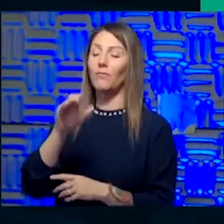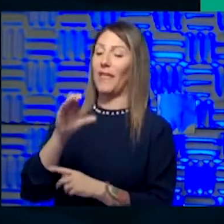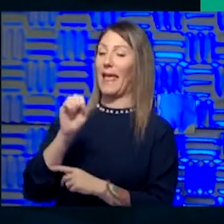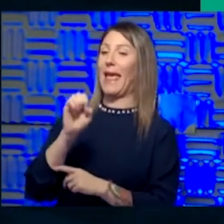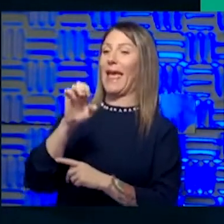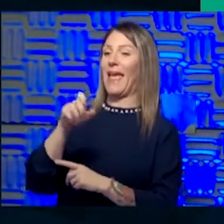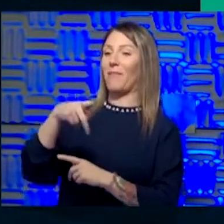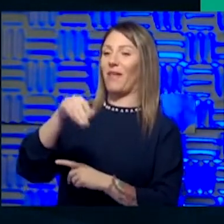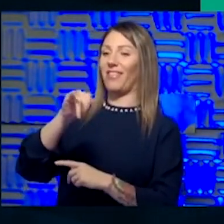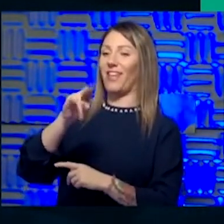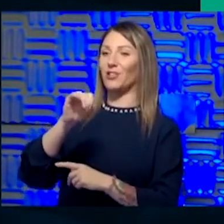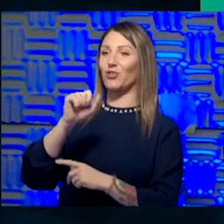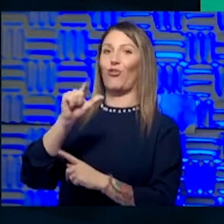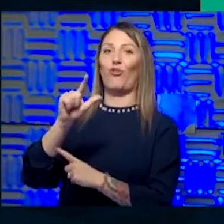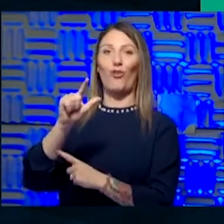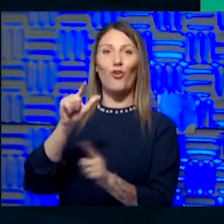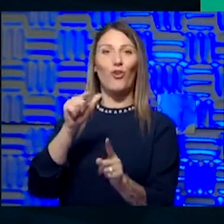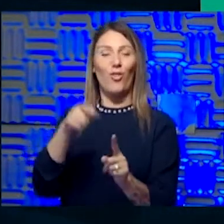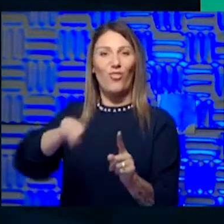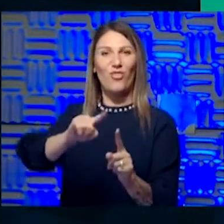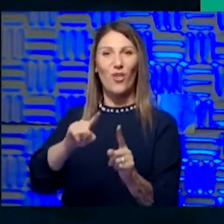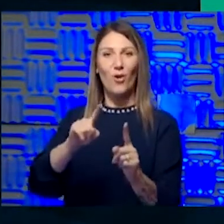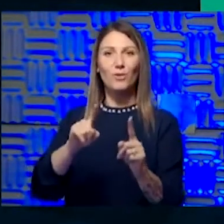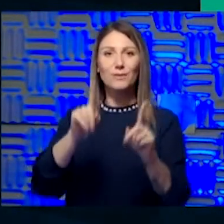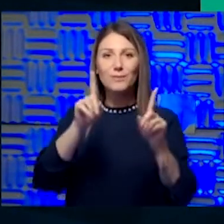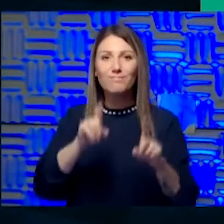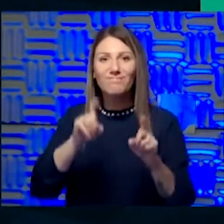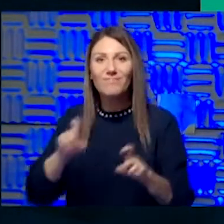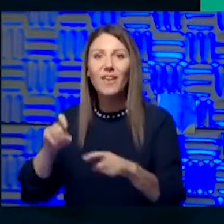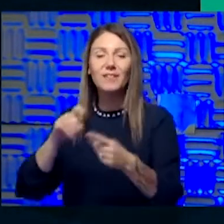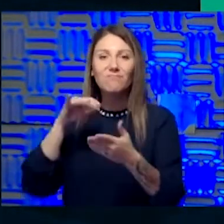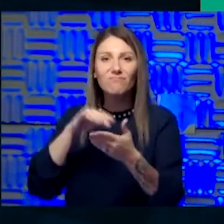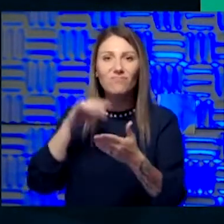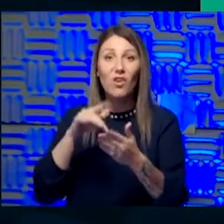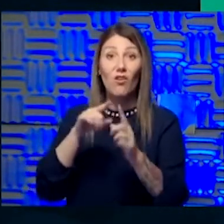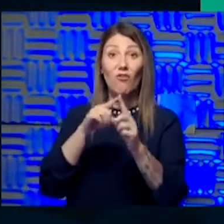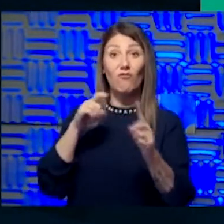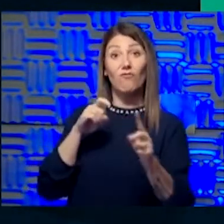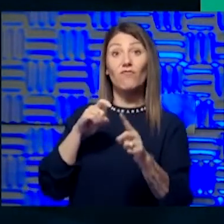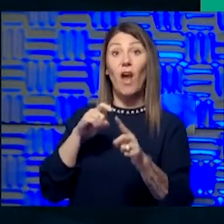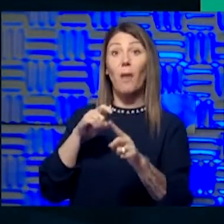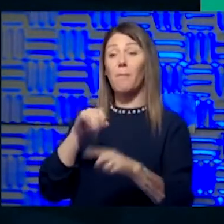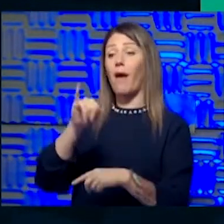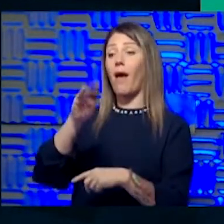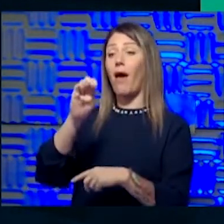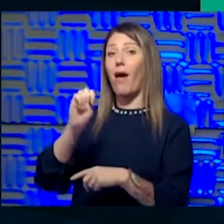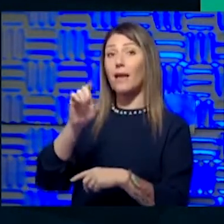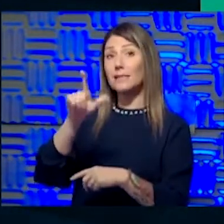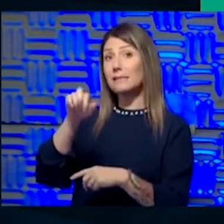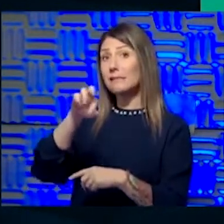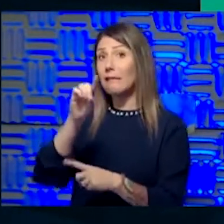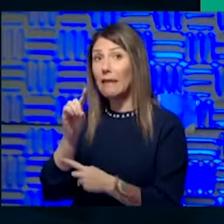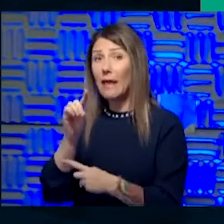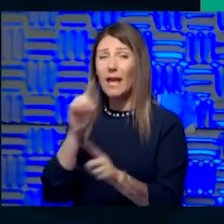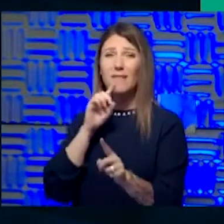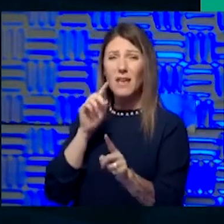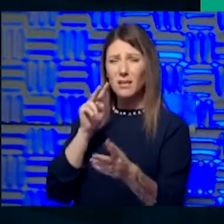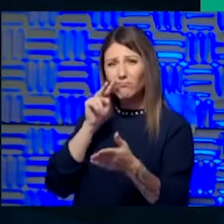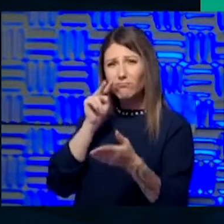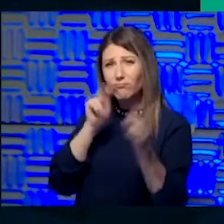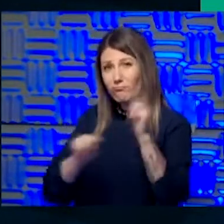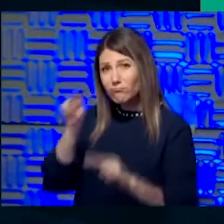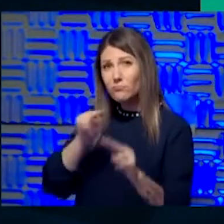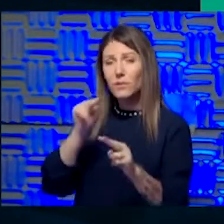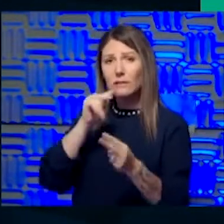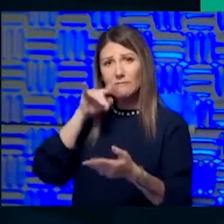if you looked at it from Iceland, that's very intriguing to look at different ways of